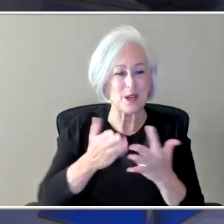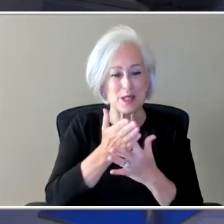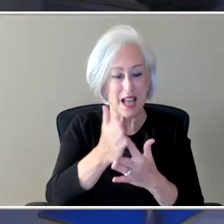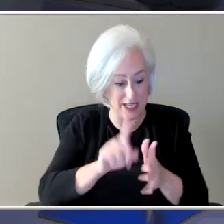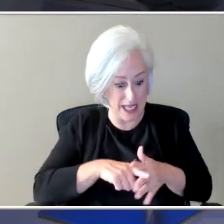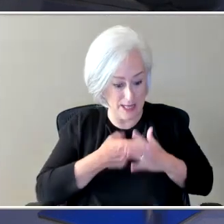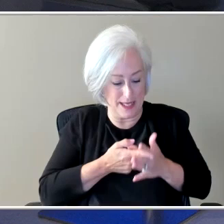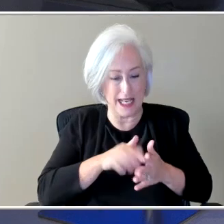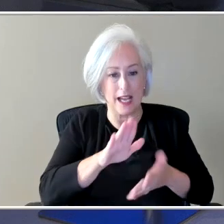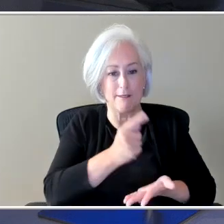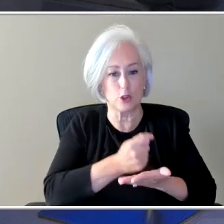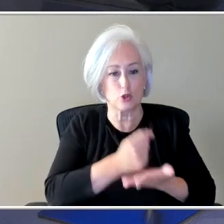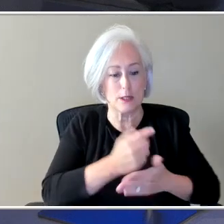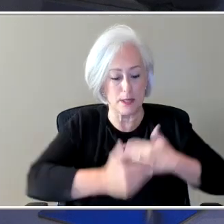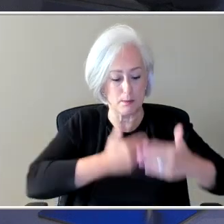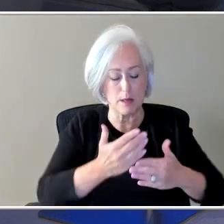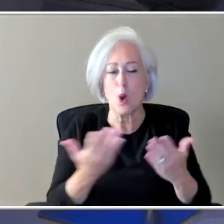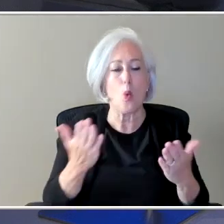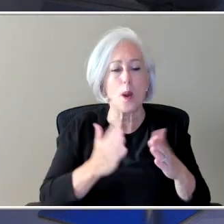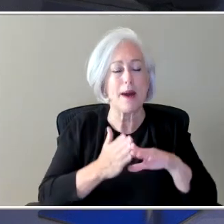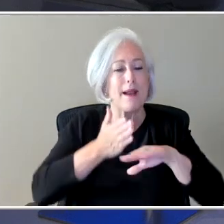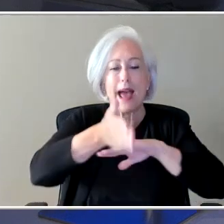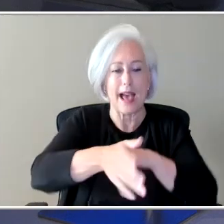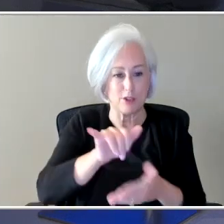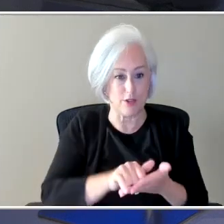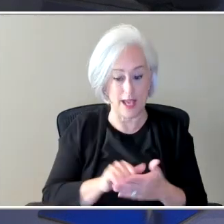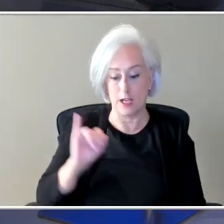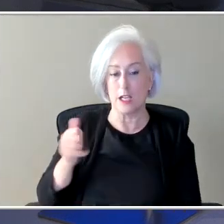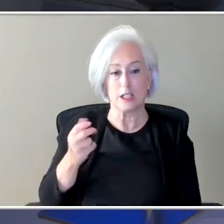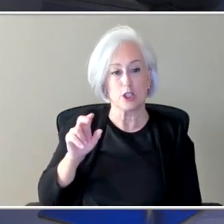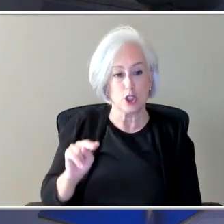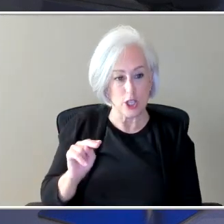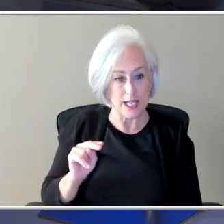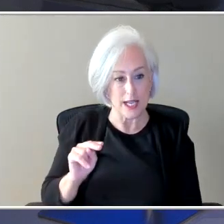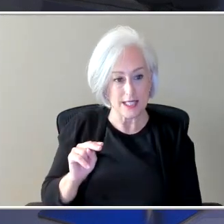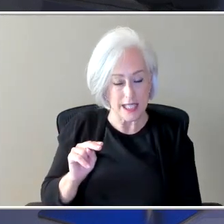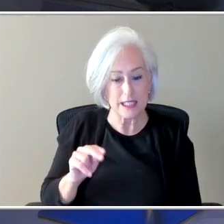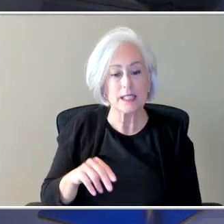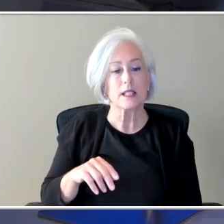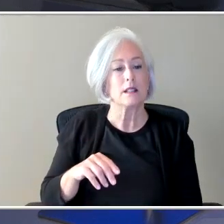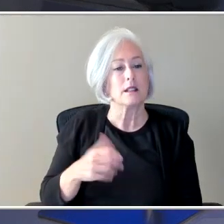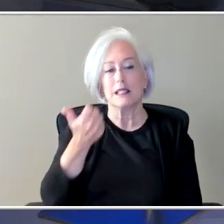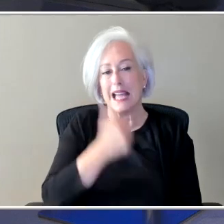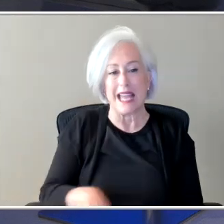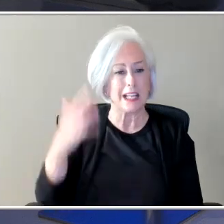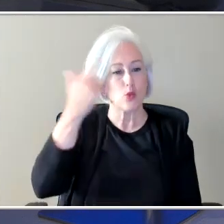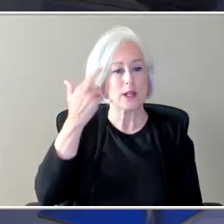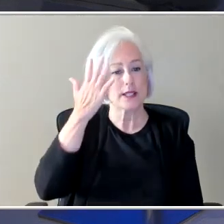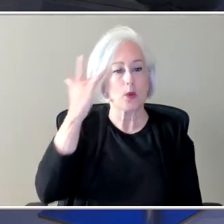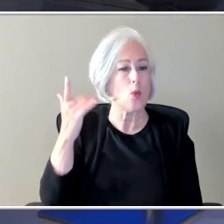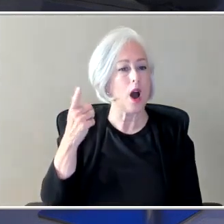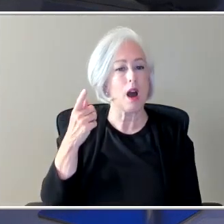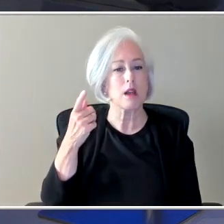treatment process, but what about after? Jason's 5 years out now, so Rhonda, any reason why you would ever come